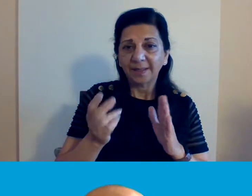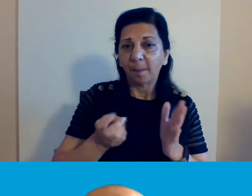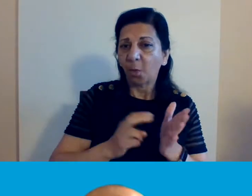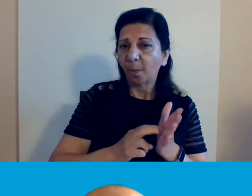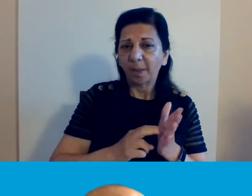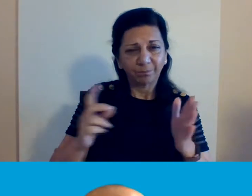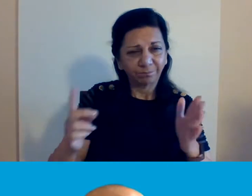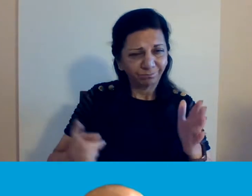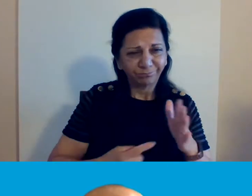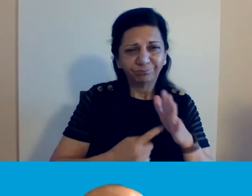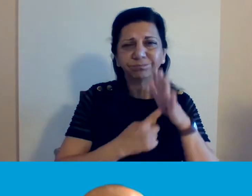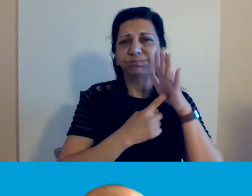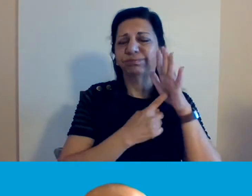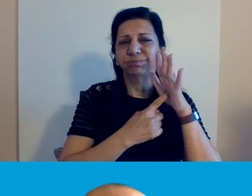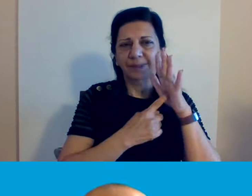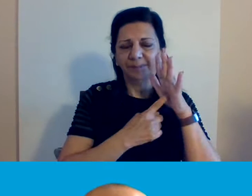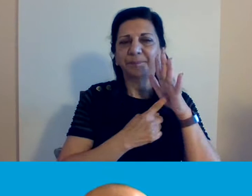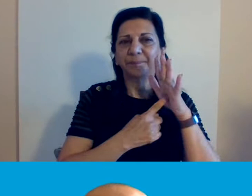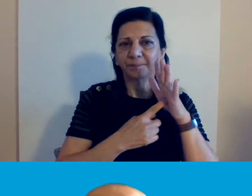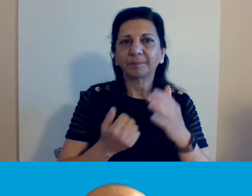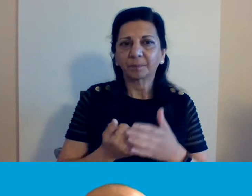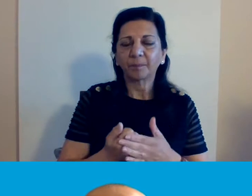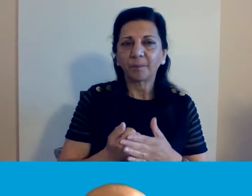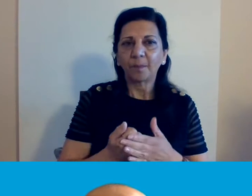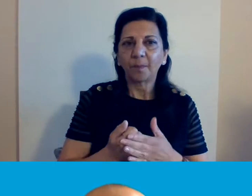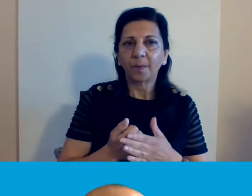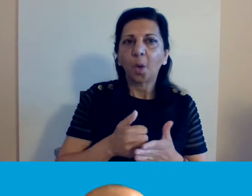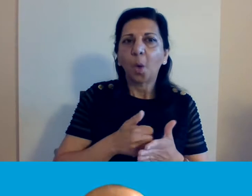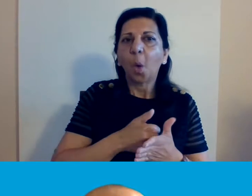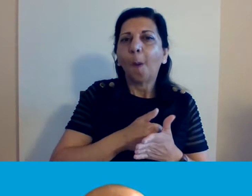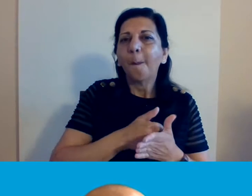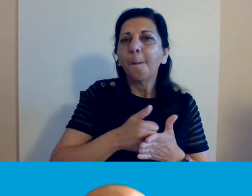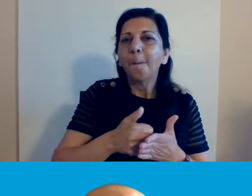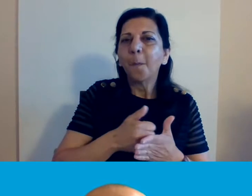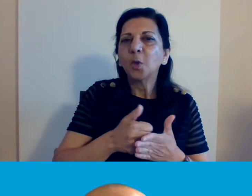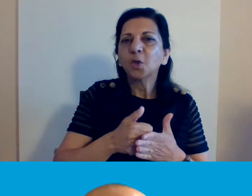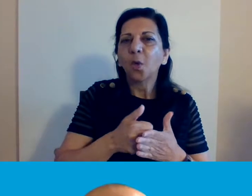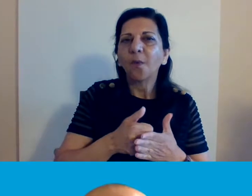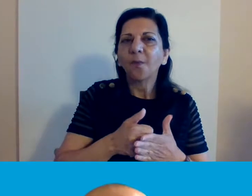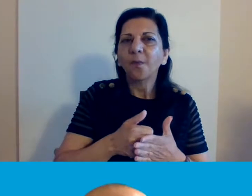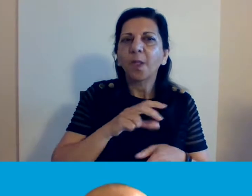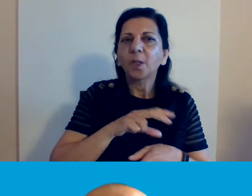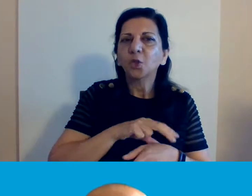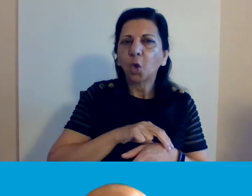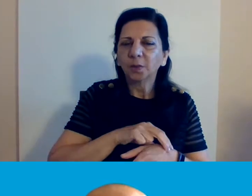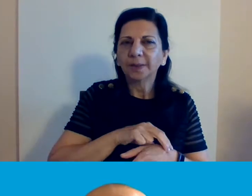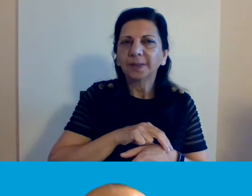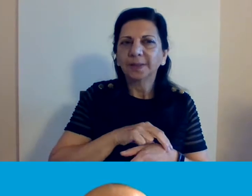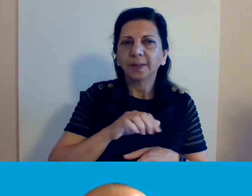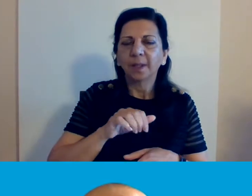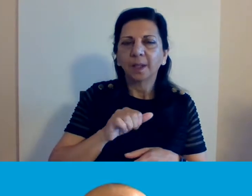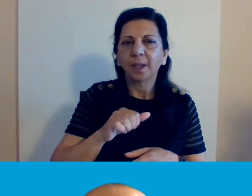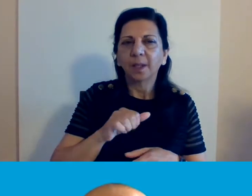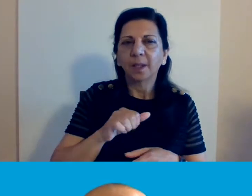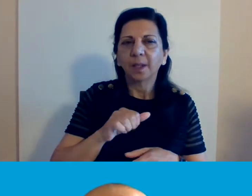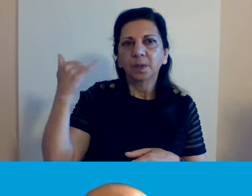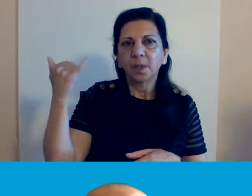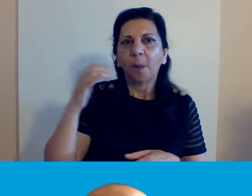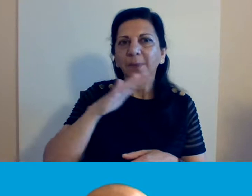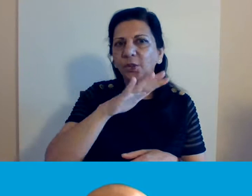We, in our practice, and I know many of the practices around Derbyshire, operate a mix of remote consultations and